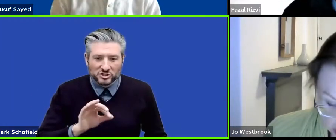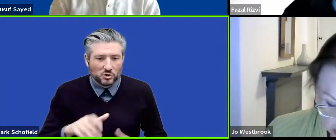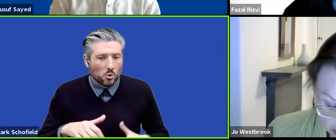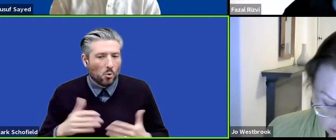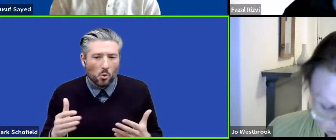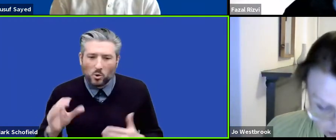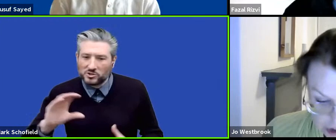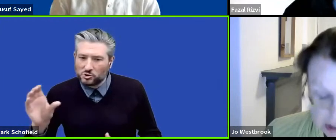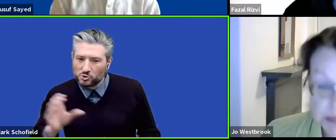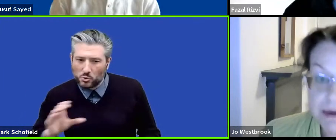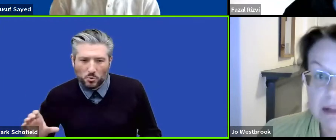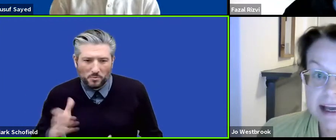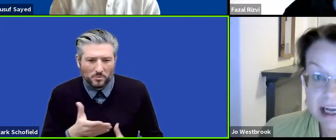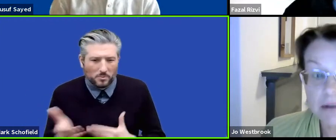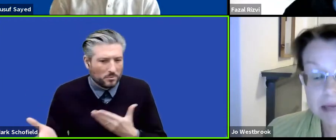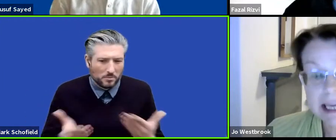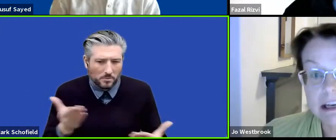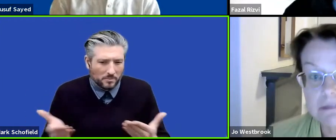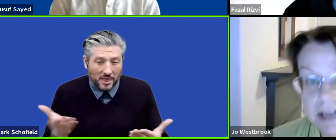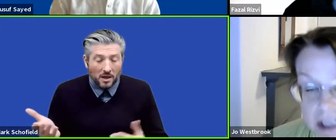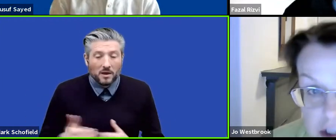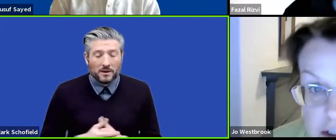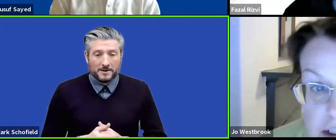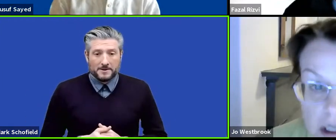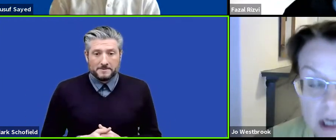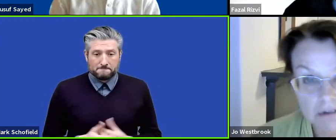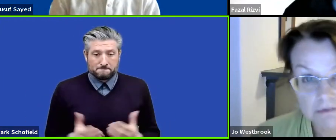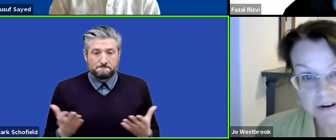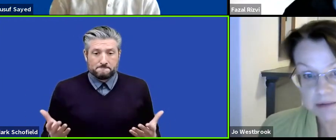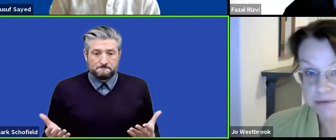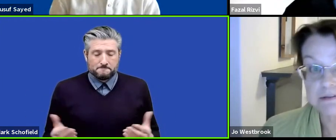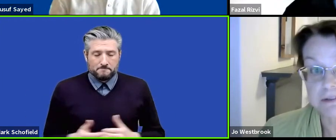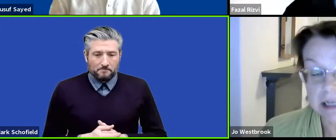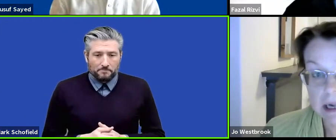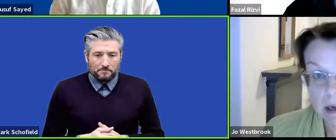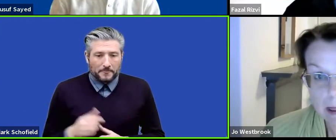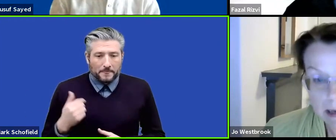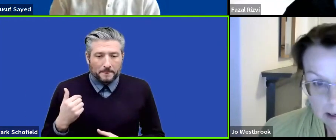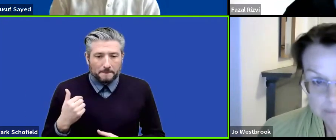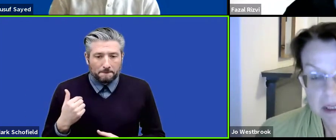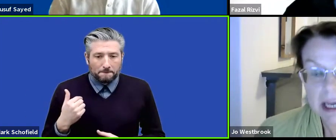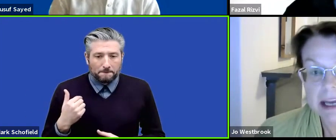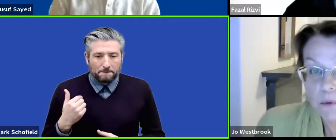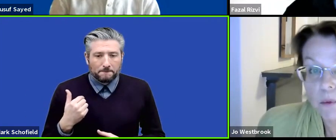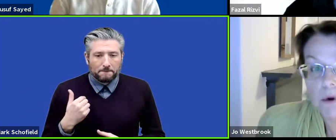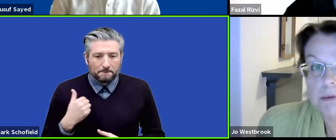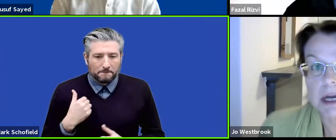And just while they're coming in, if I can just very briefly